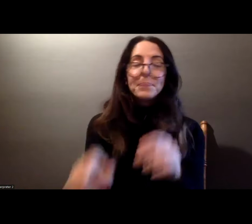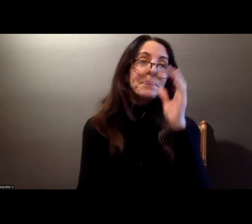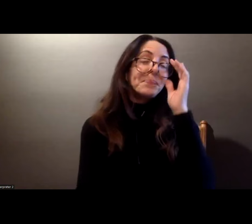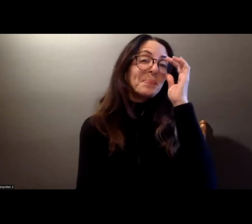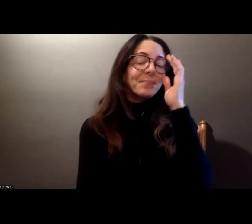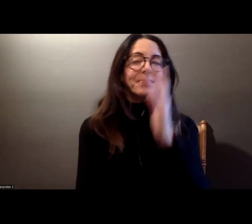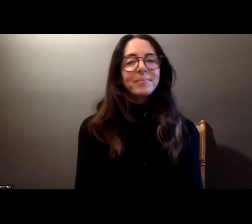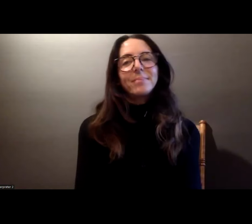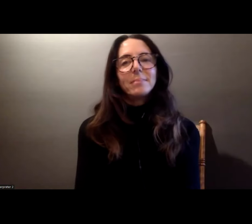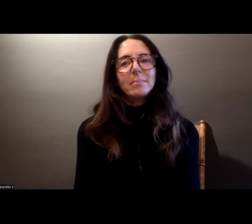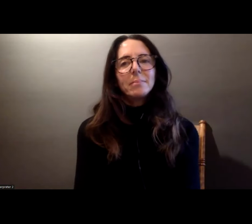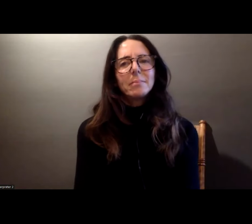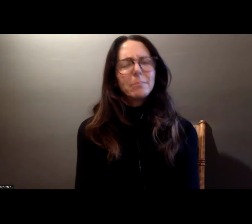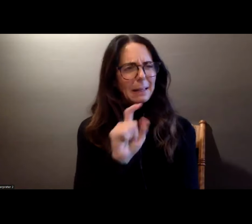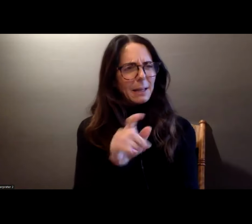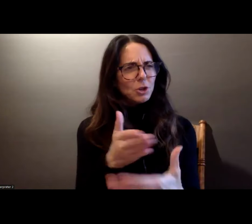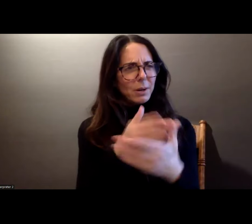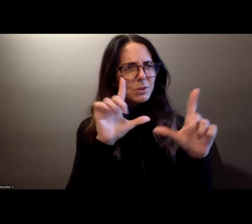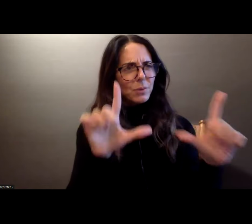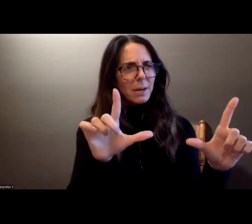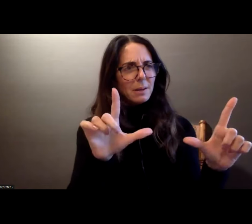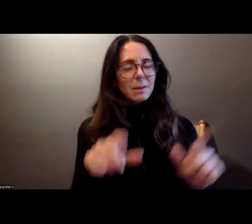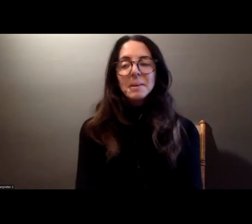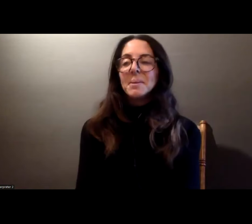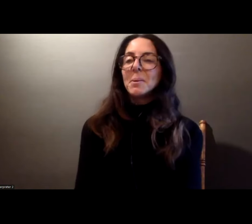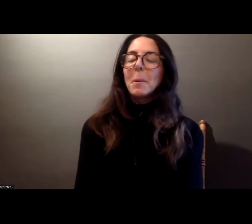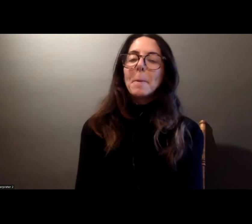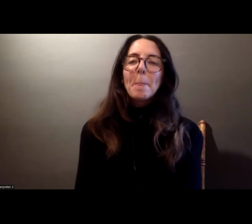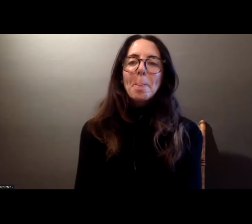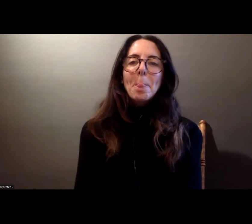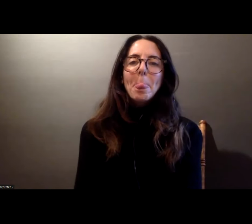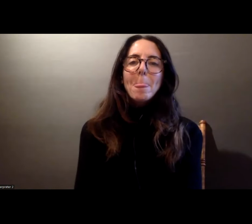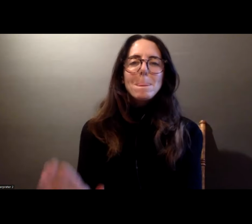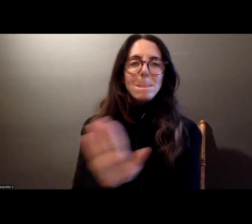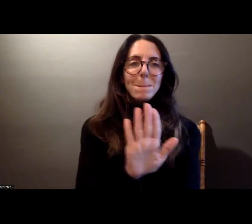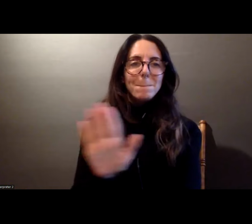share your screen. Okay, let me